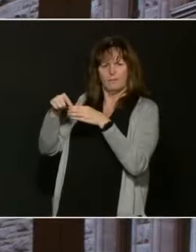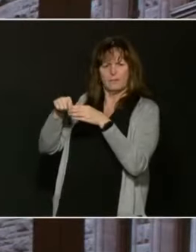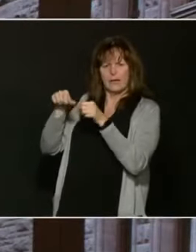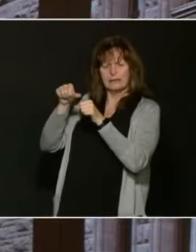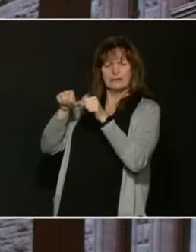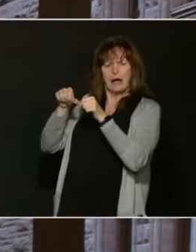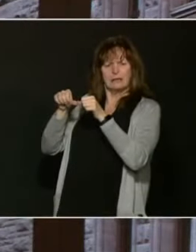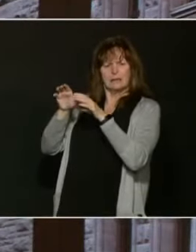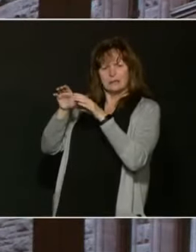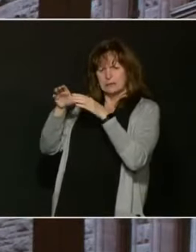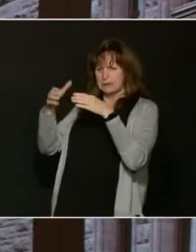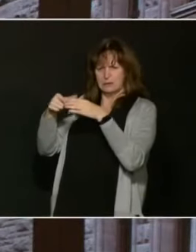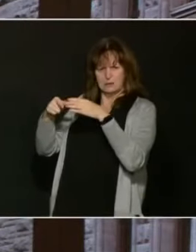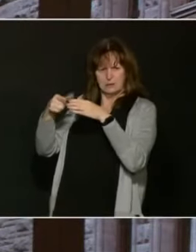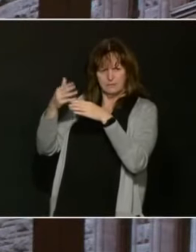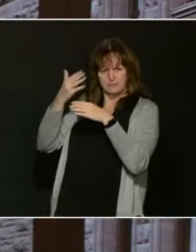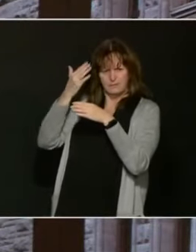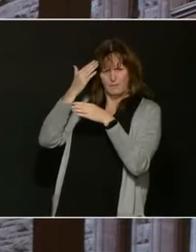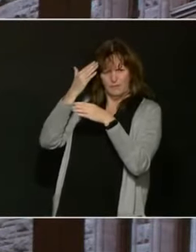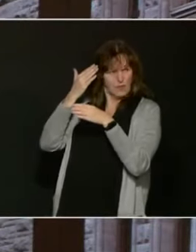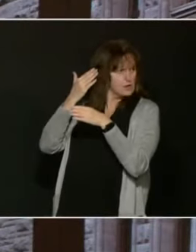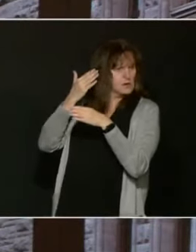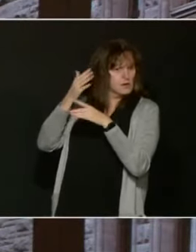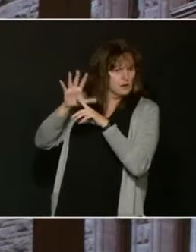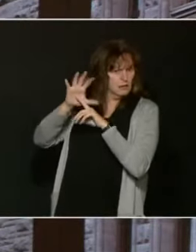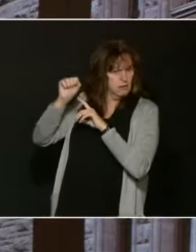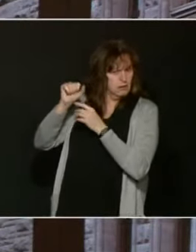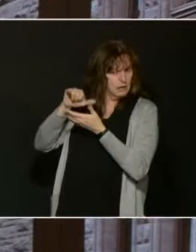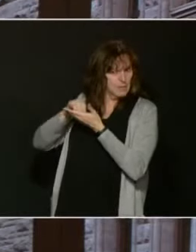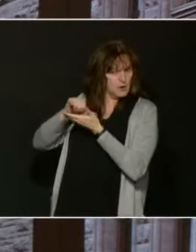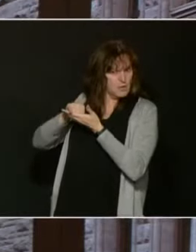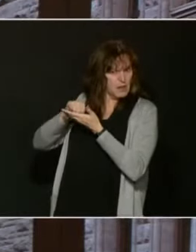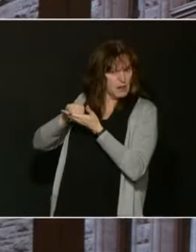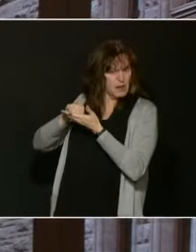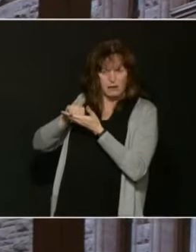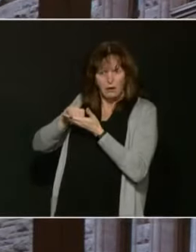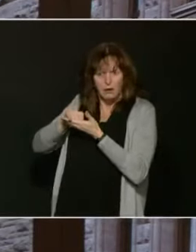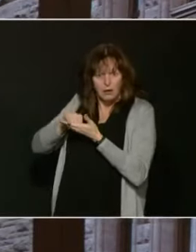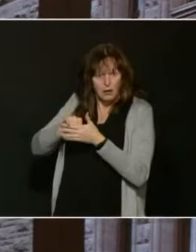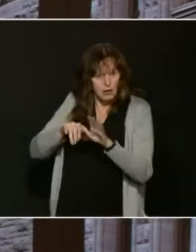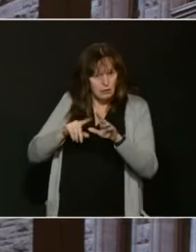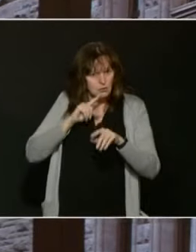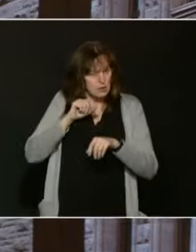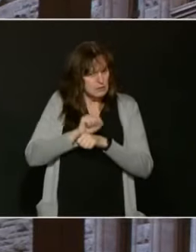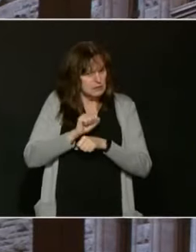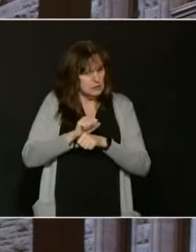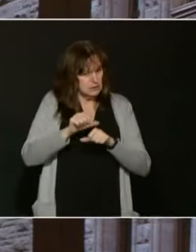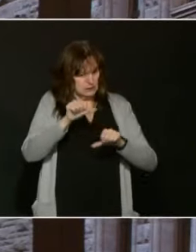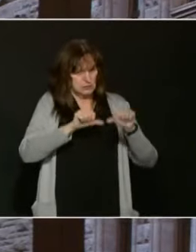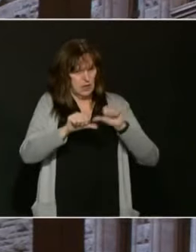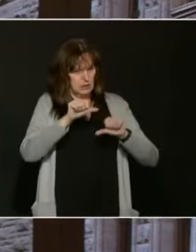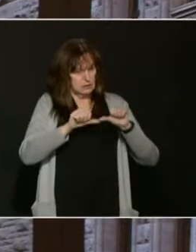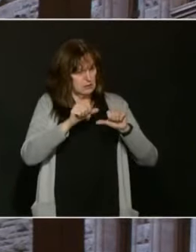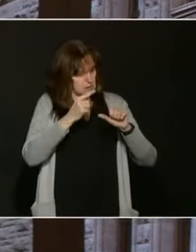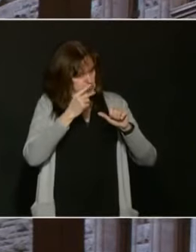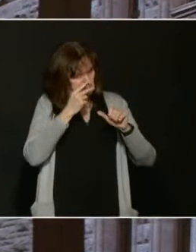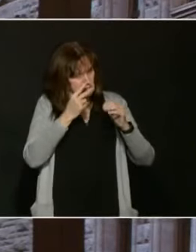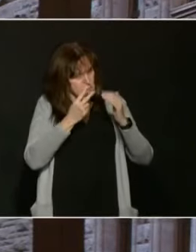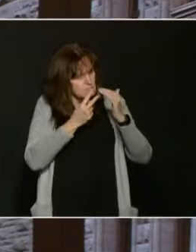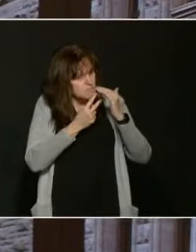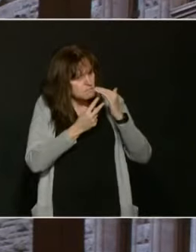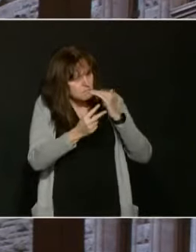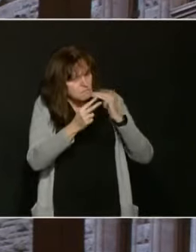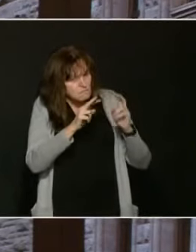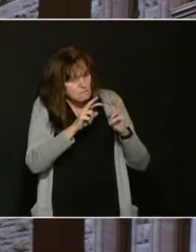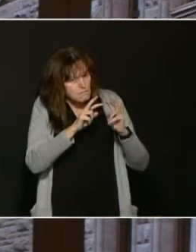on very sound analysis, and those are forecasts that are quite real and can happen if we do not do the